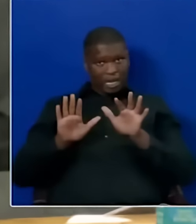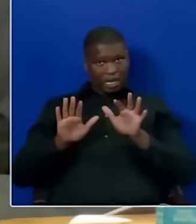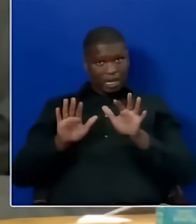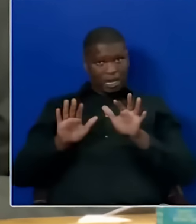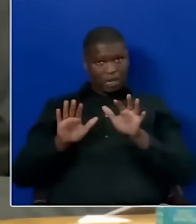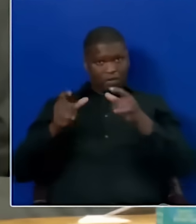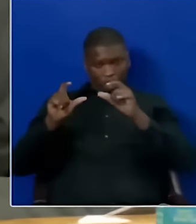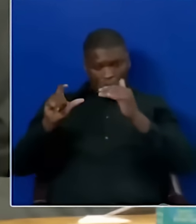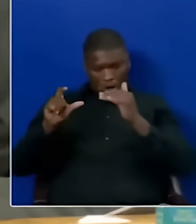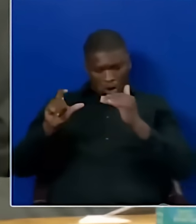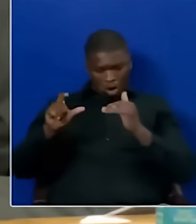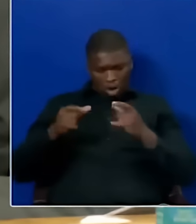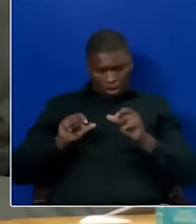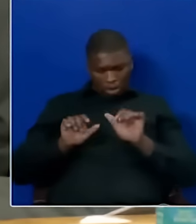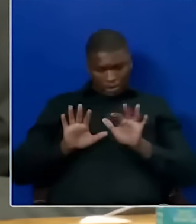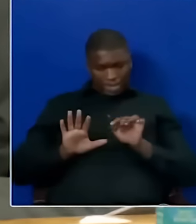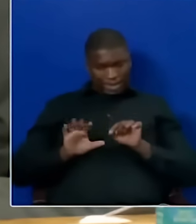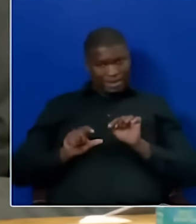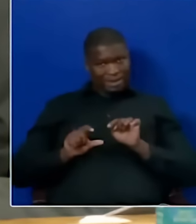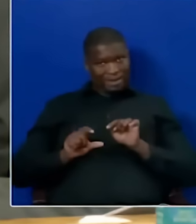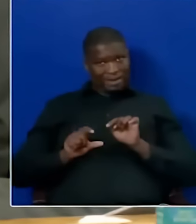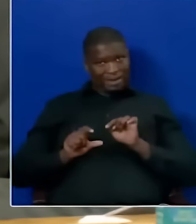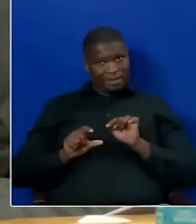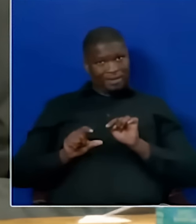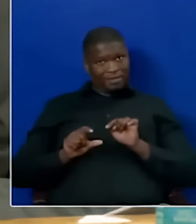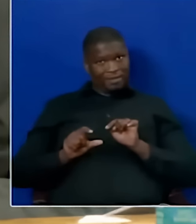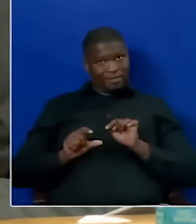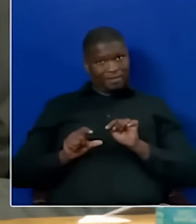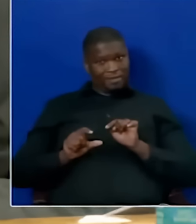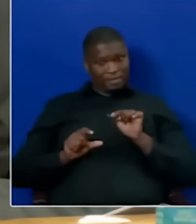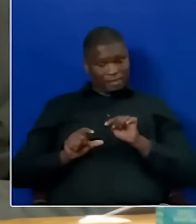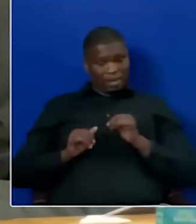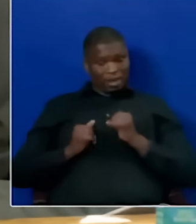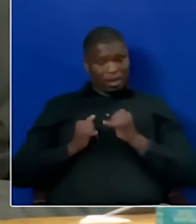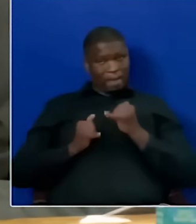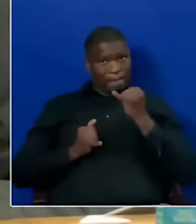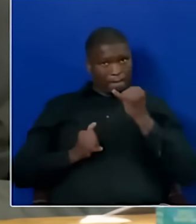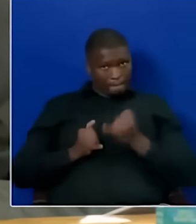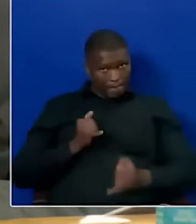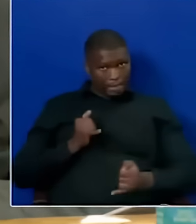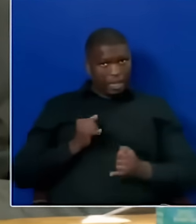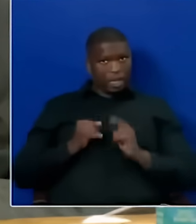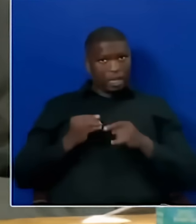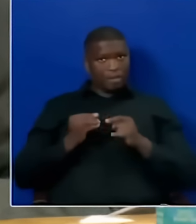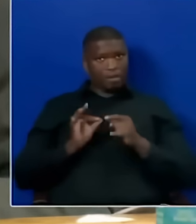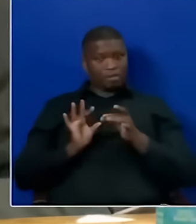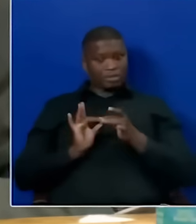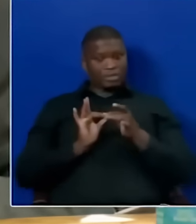we see that the error in relation to the cross-reference has been corrected. So the